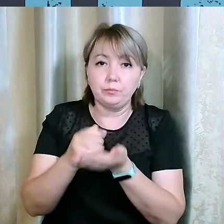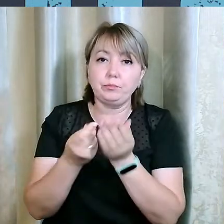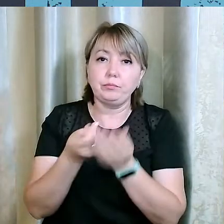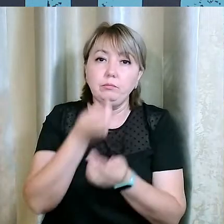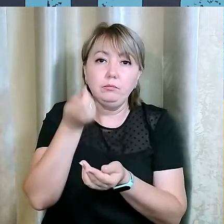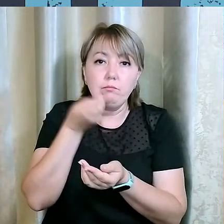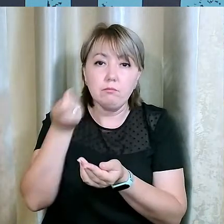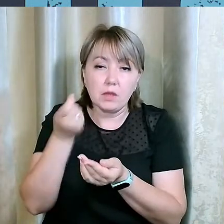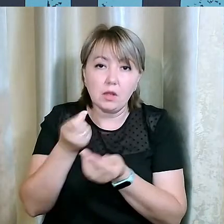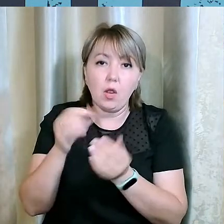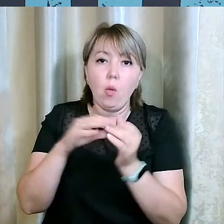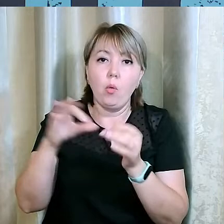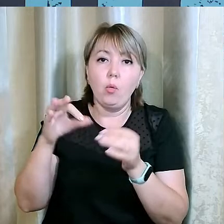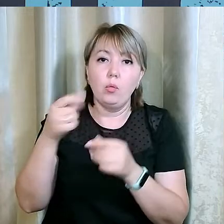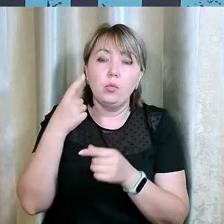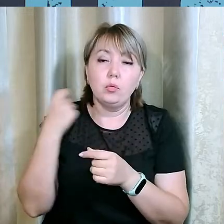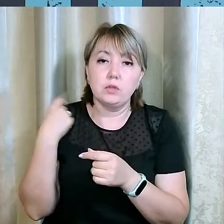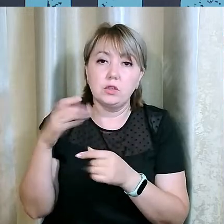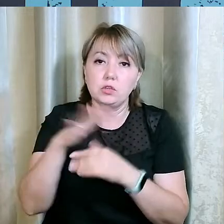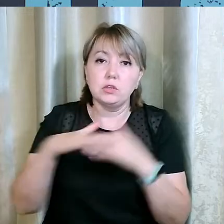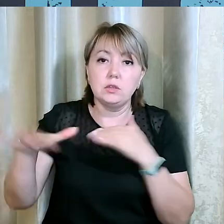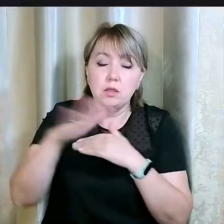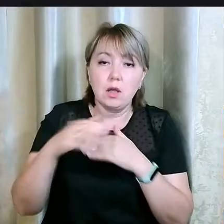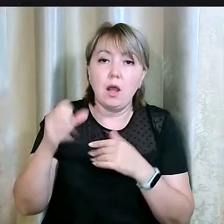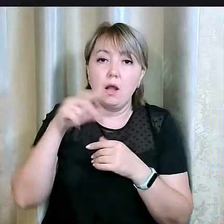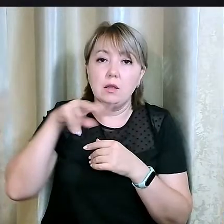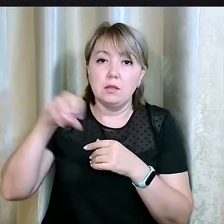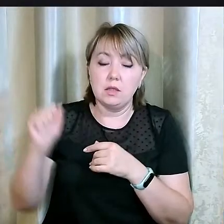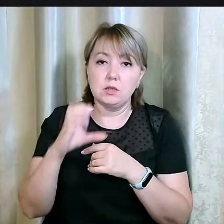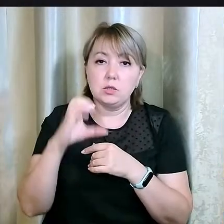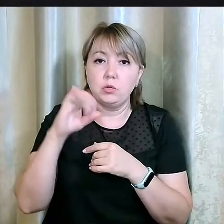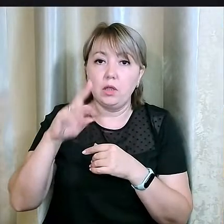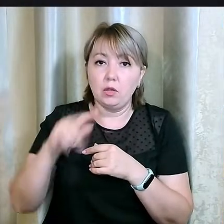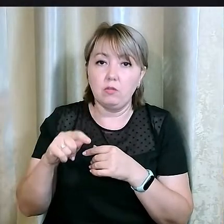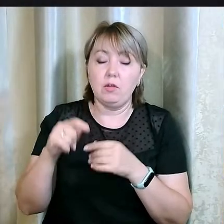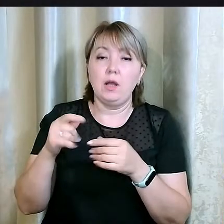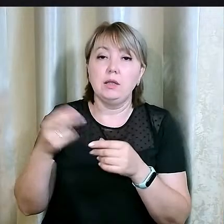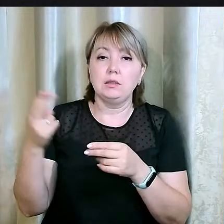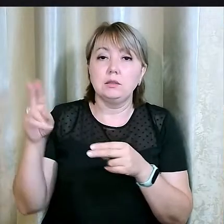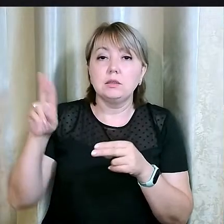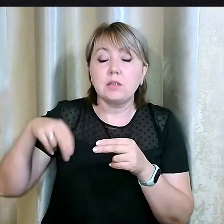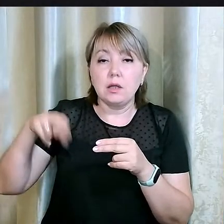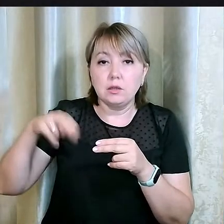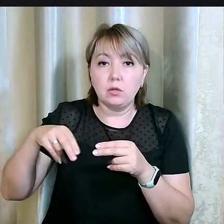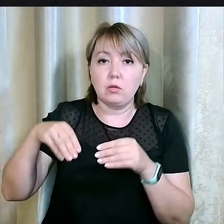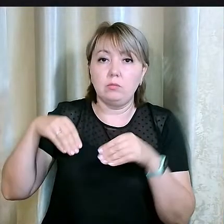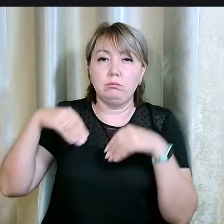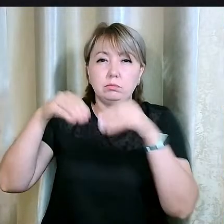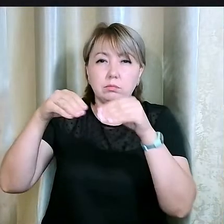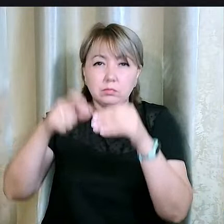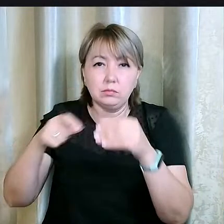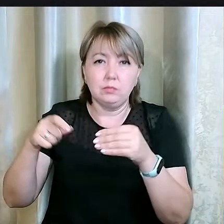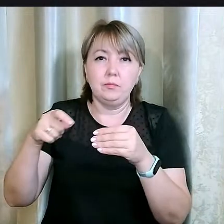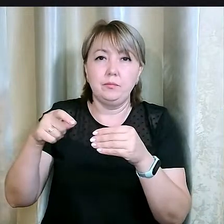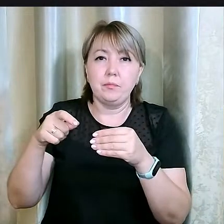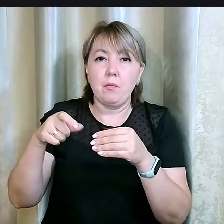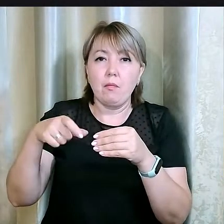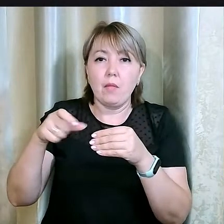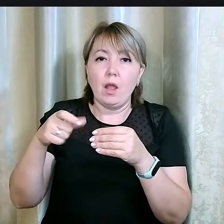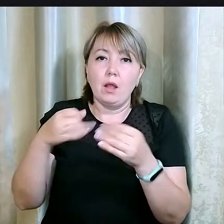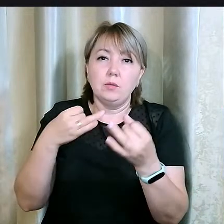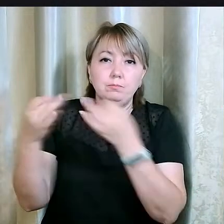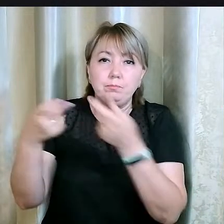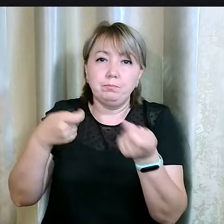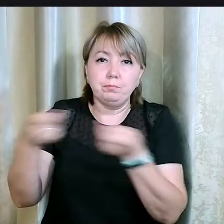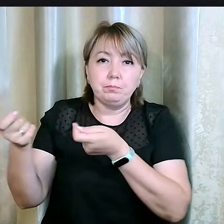results of the 2023 harvest. Our speaker is Alla Stoyanova, Director of the Department of Agrarian Policy, Food and Land Relations